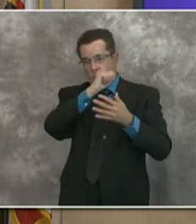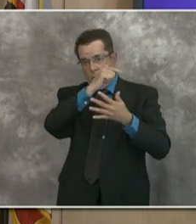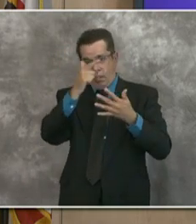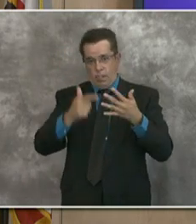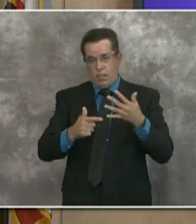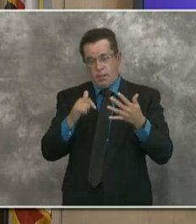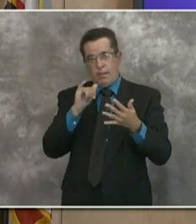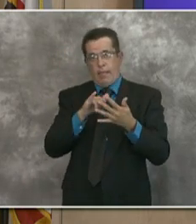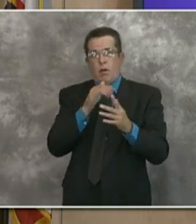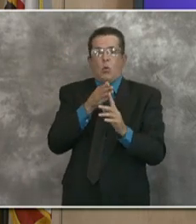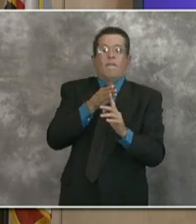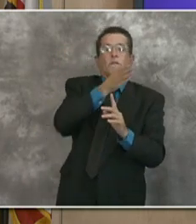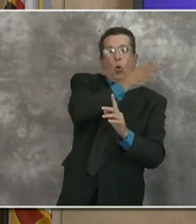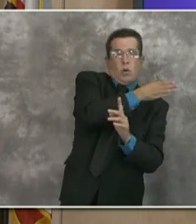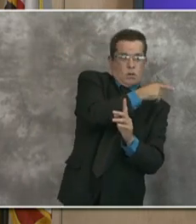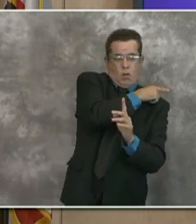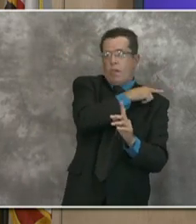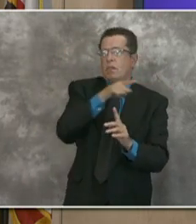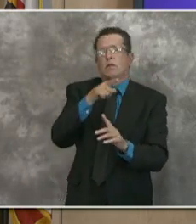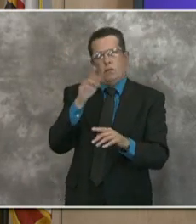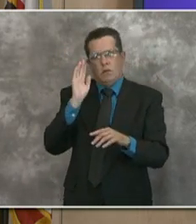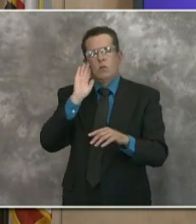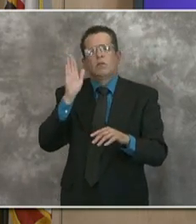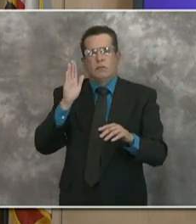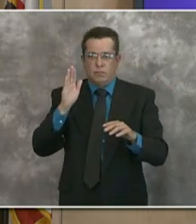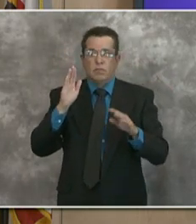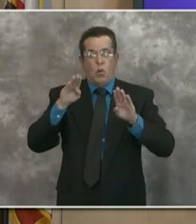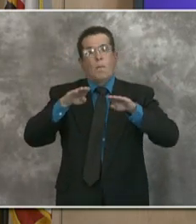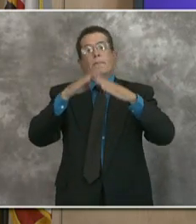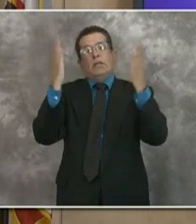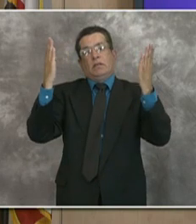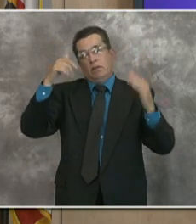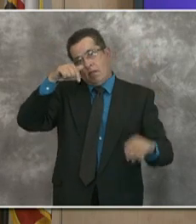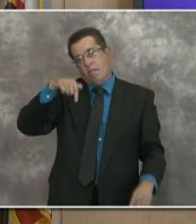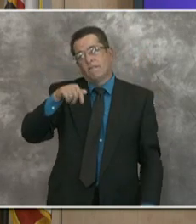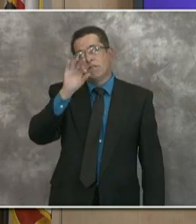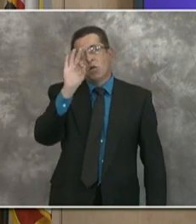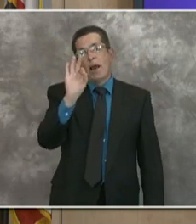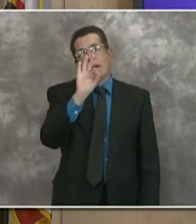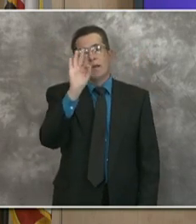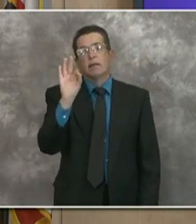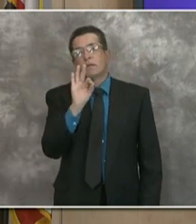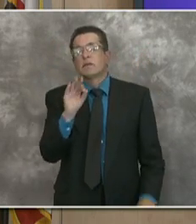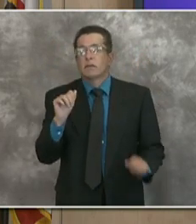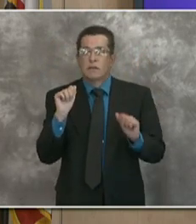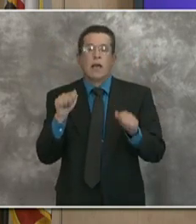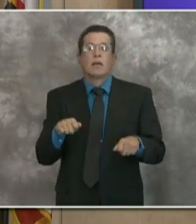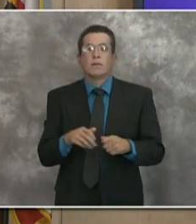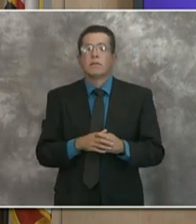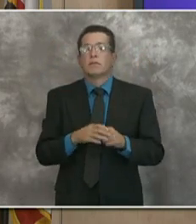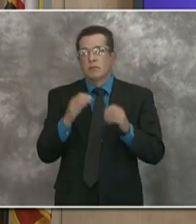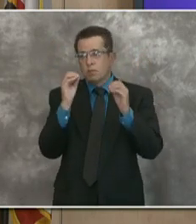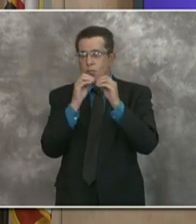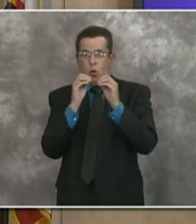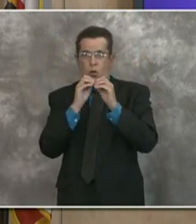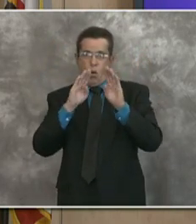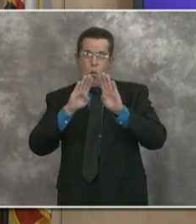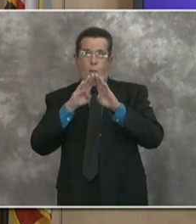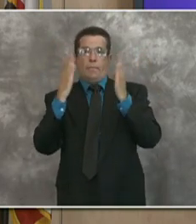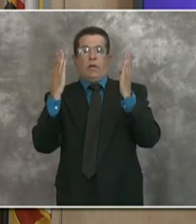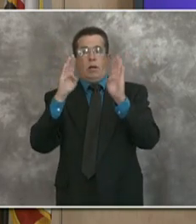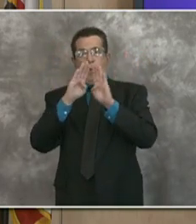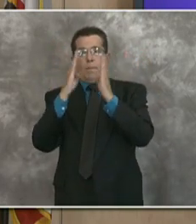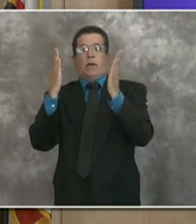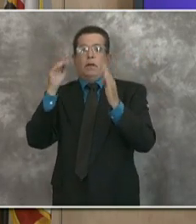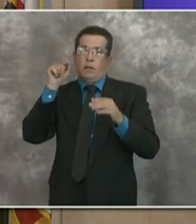mentioned earlier will be a part of what will be allowed to move forward on Friday. And again, as we continue to have continued reopening, we